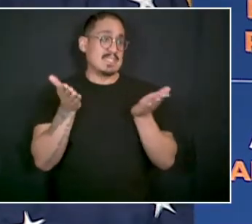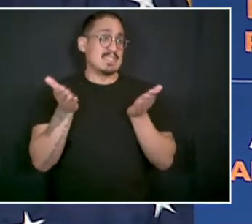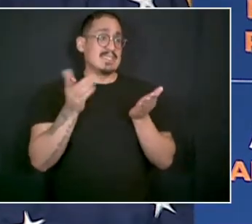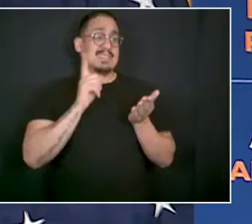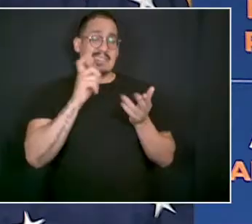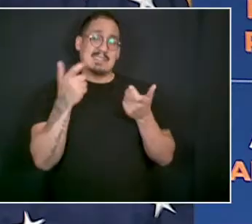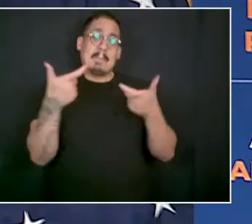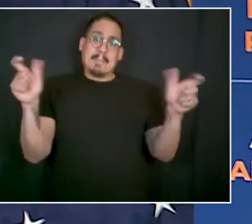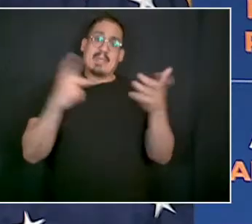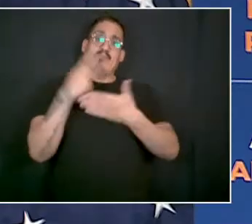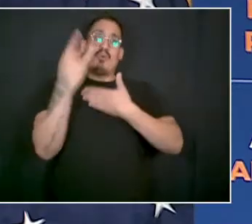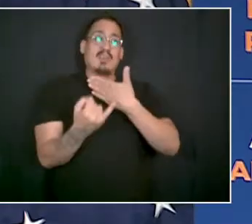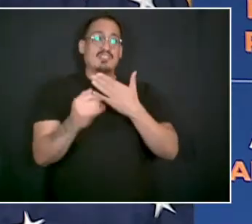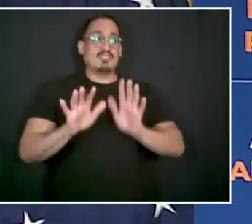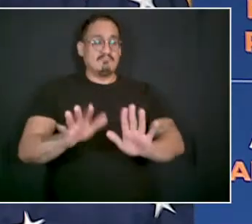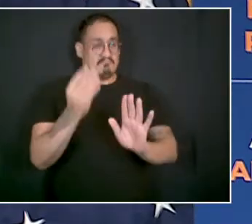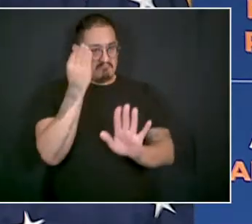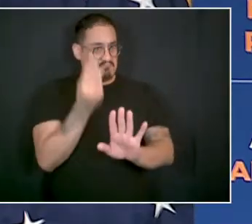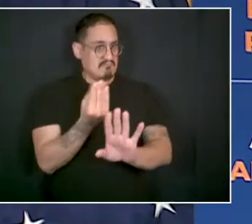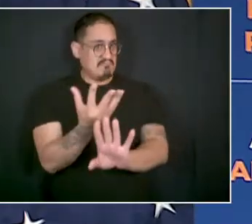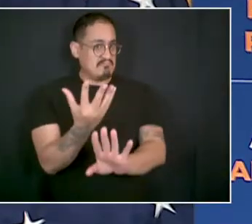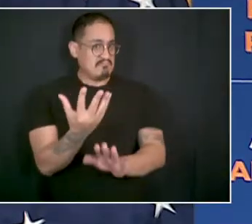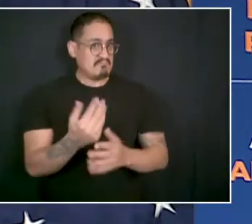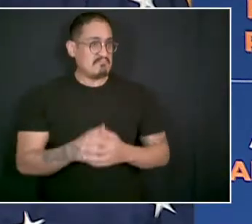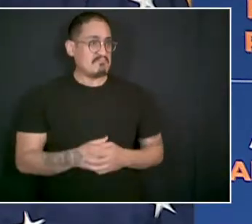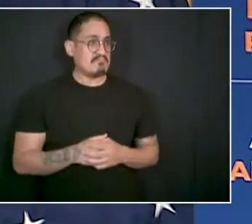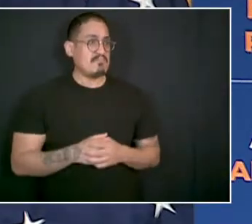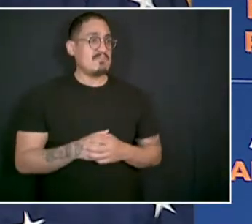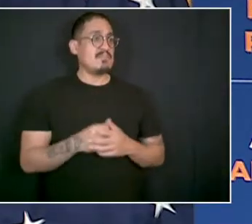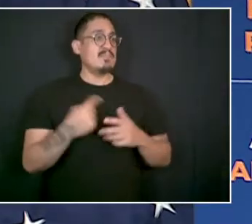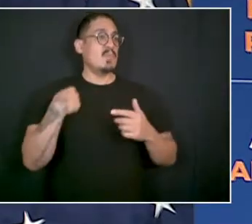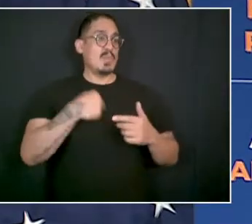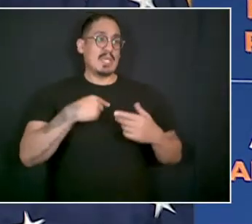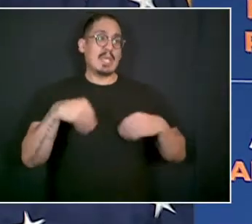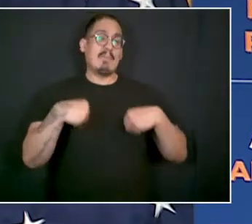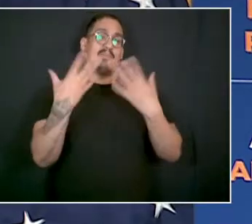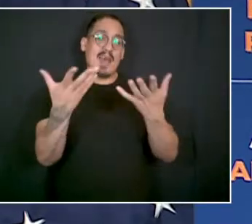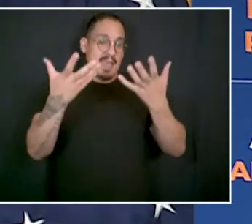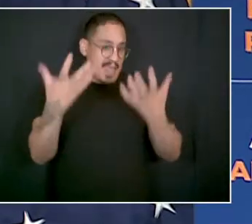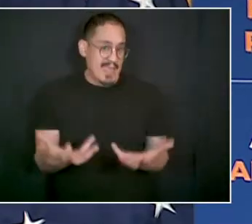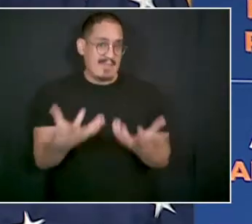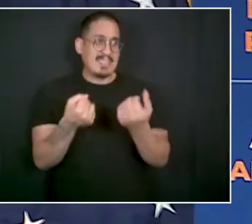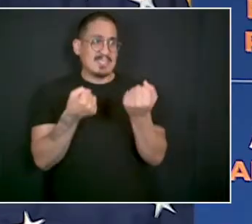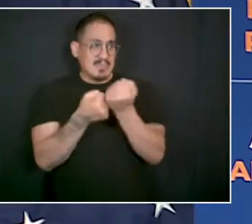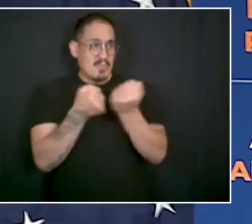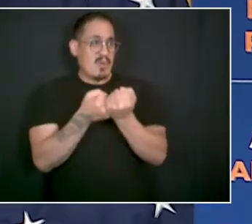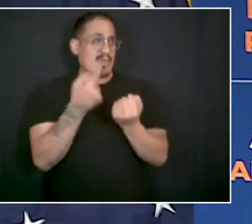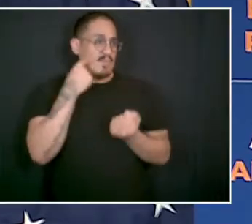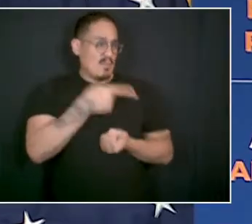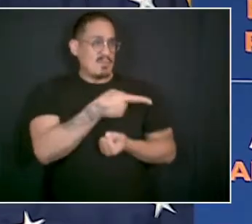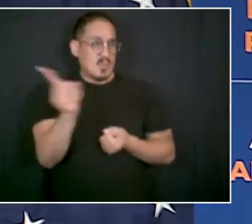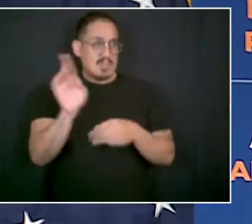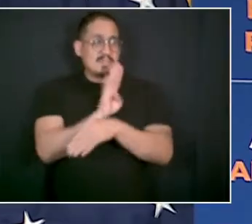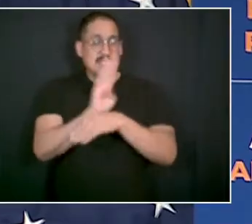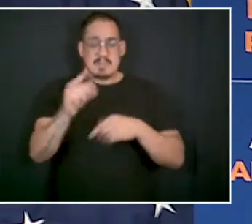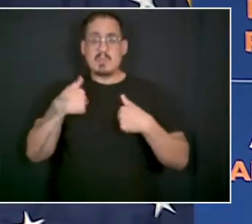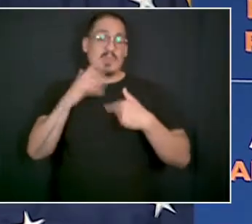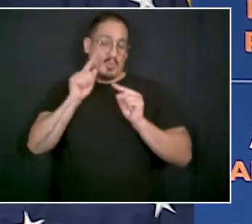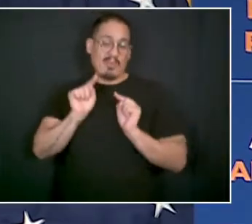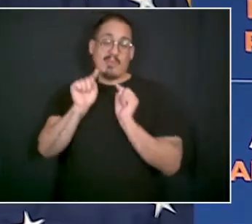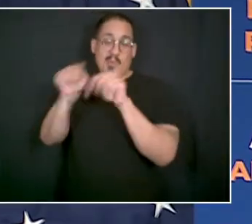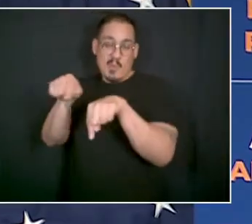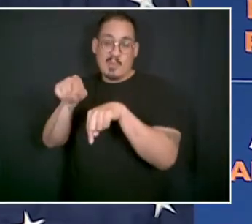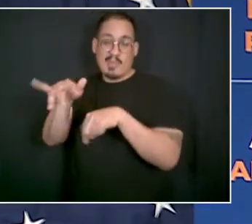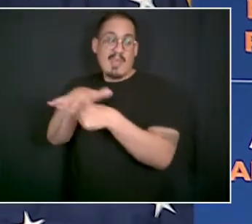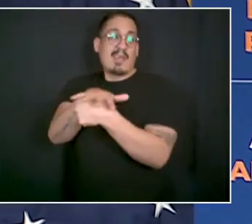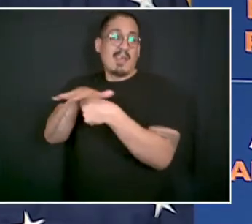of the city because of the support that we have put in place, and we're going to go up to that area and do an analysis and see what we can do to